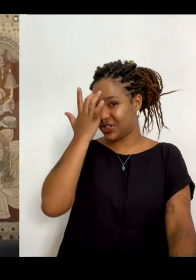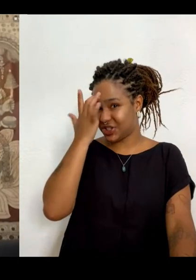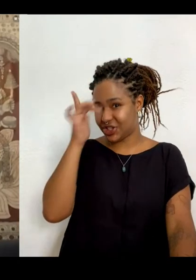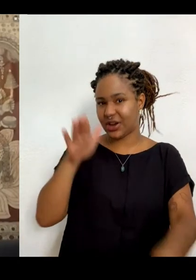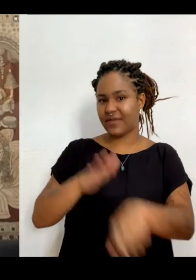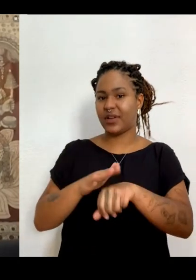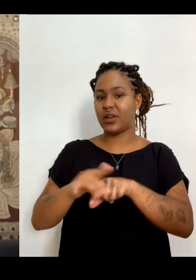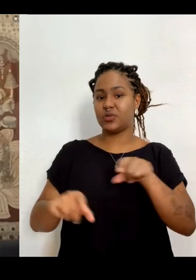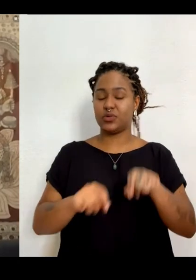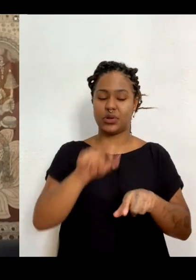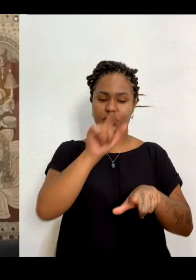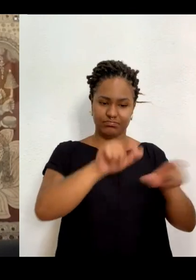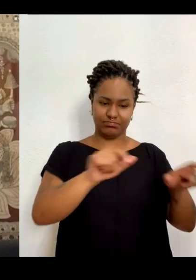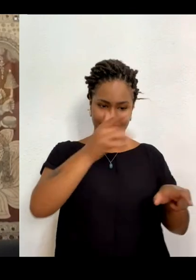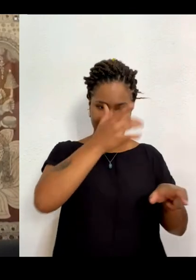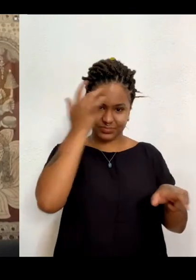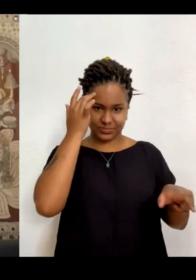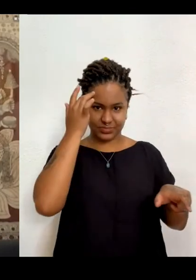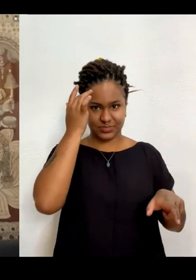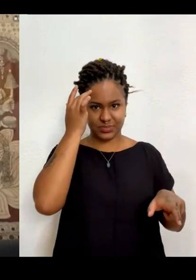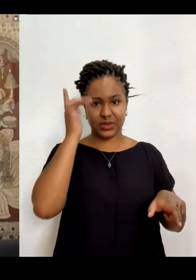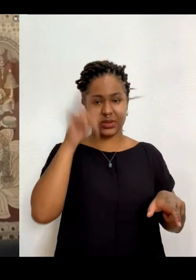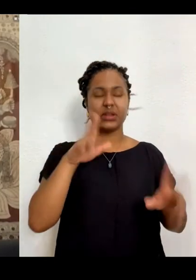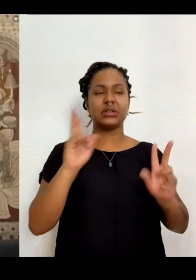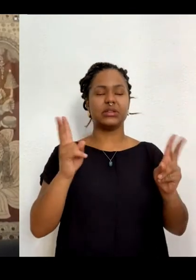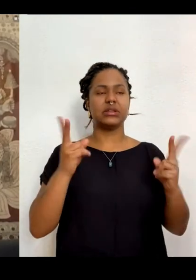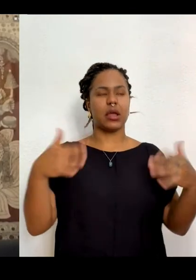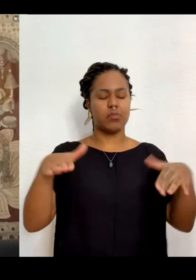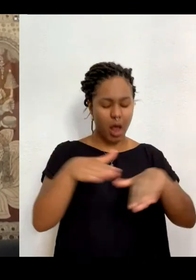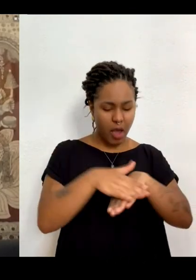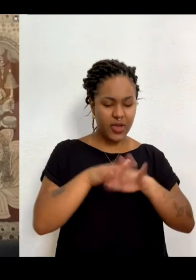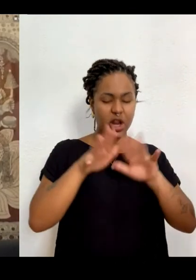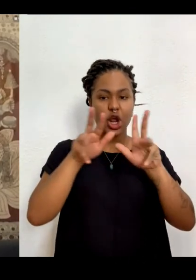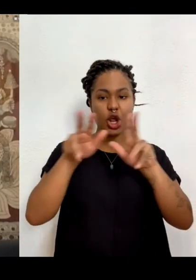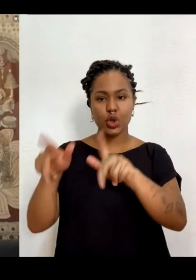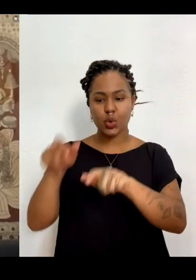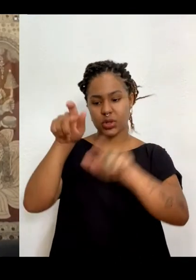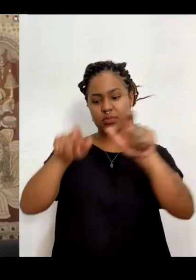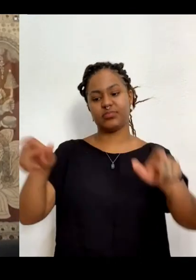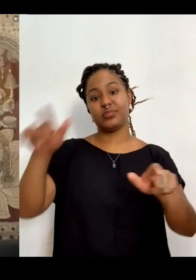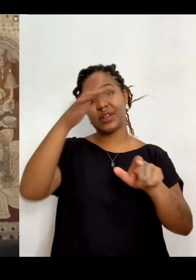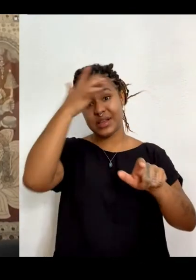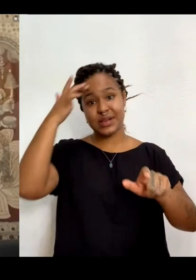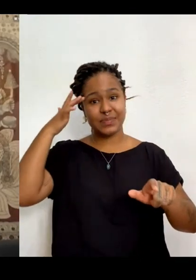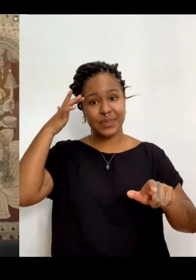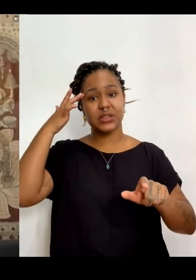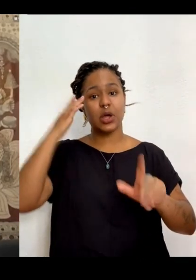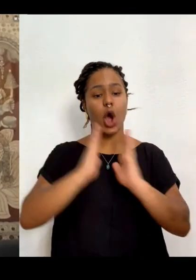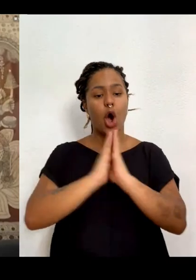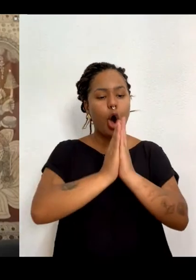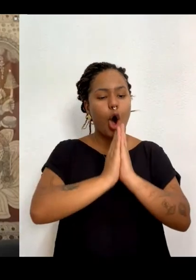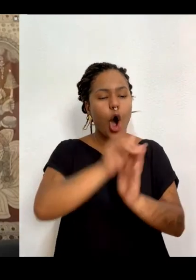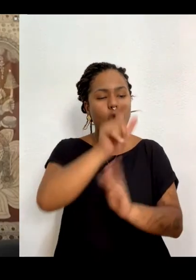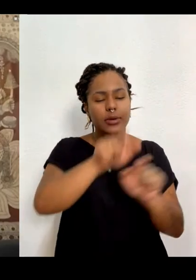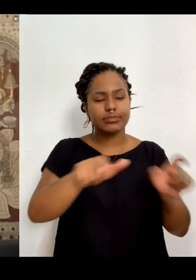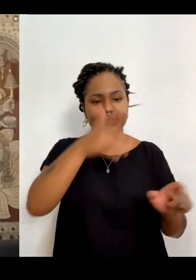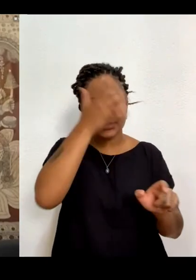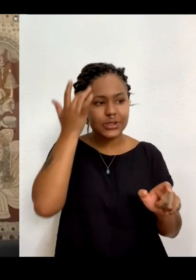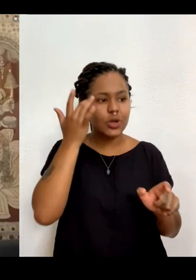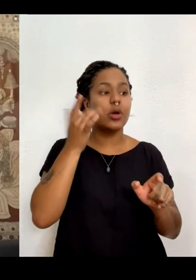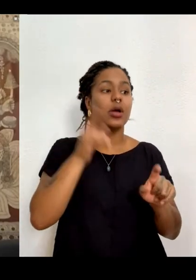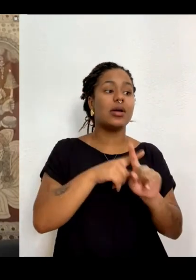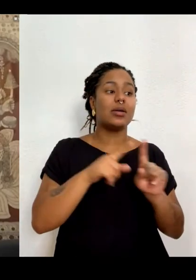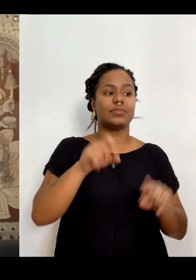ganga and every person you know going deep in her pray to her and of course someone went to the court and said give